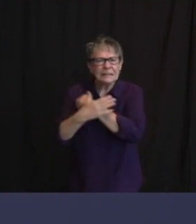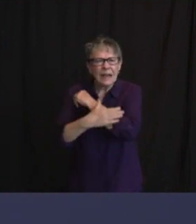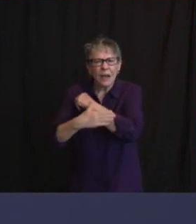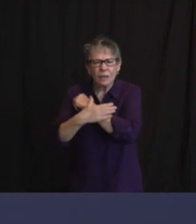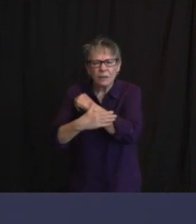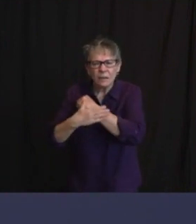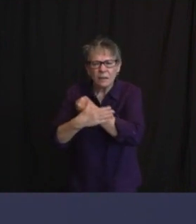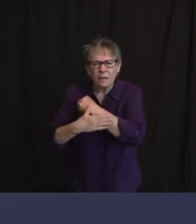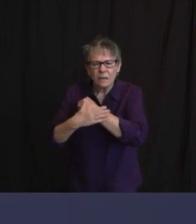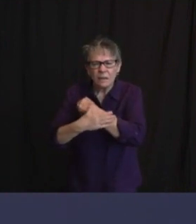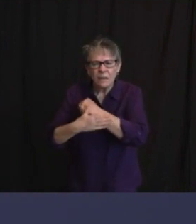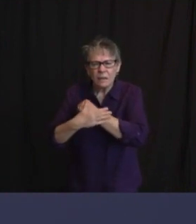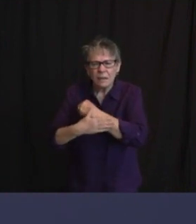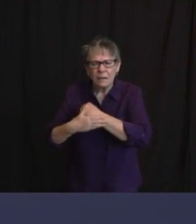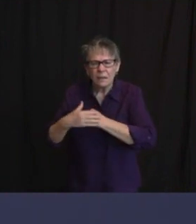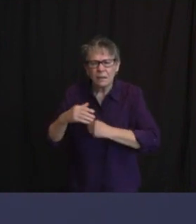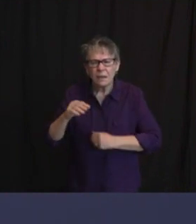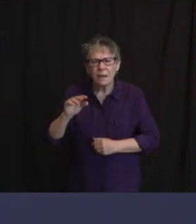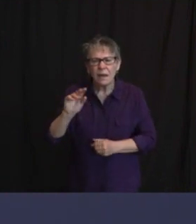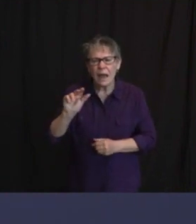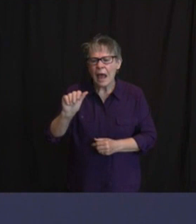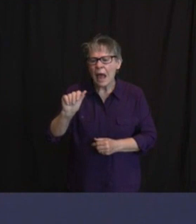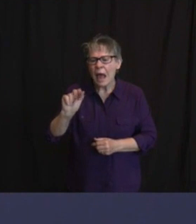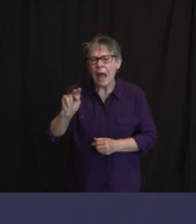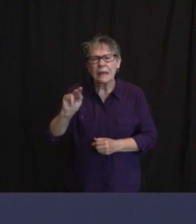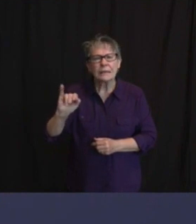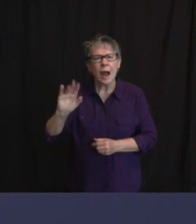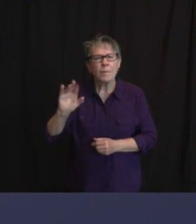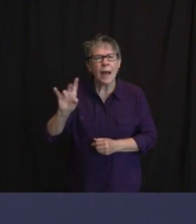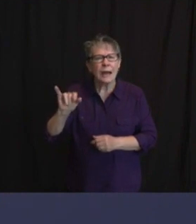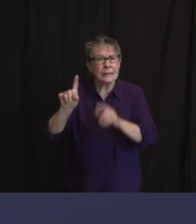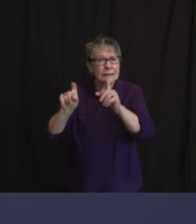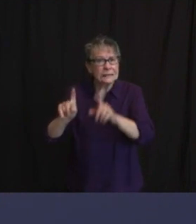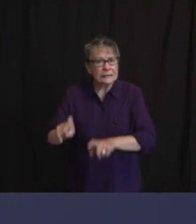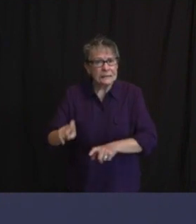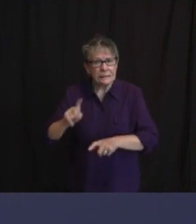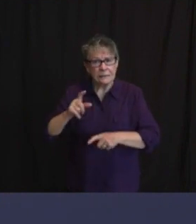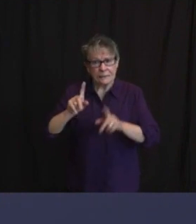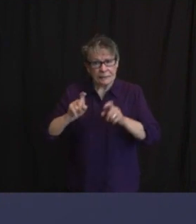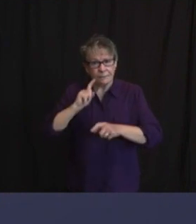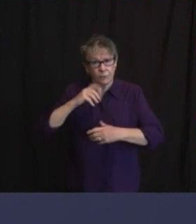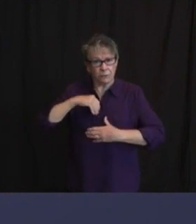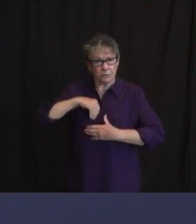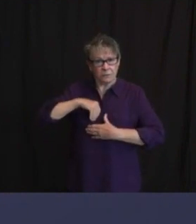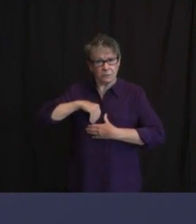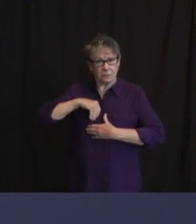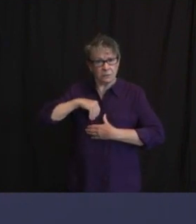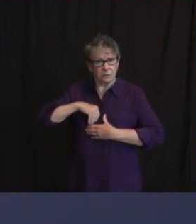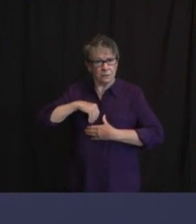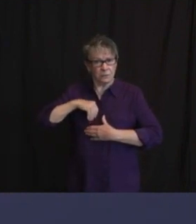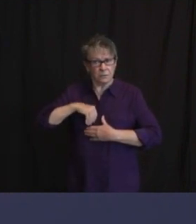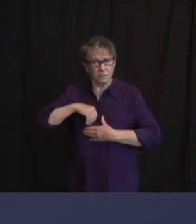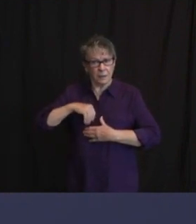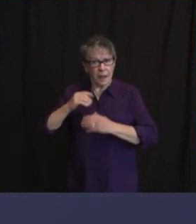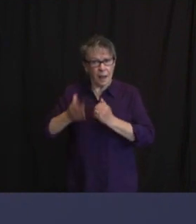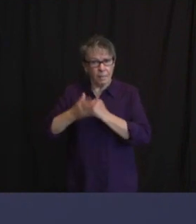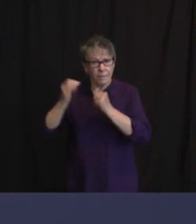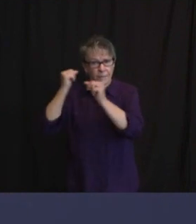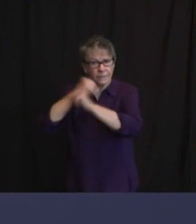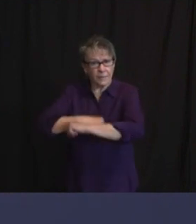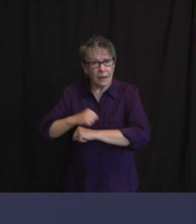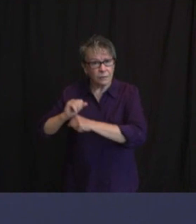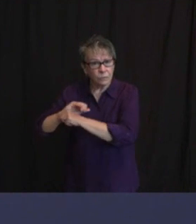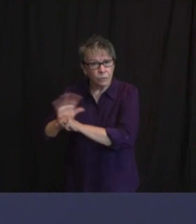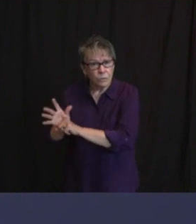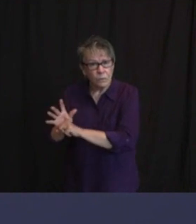me with that? The task force, so I would just say this, and Judy should come in behind me she's the chair of the task